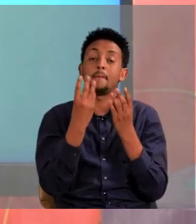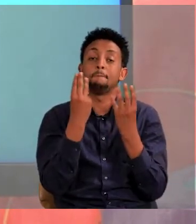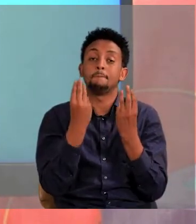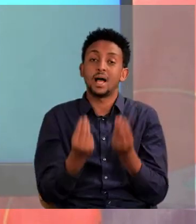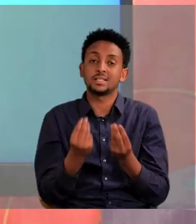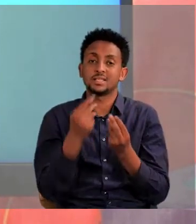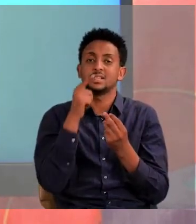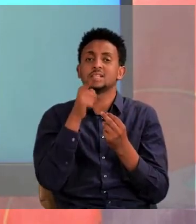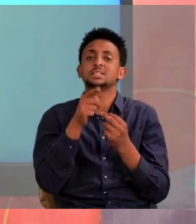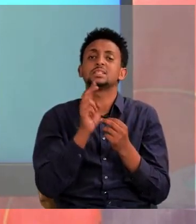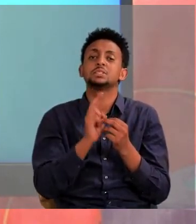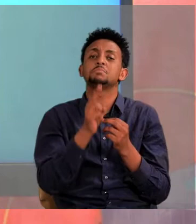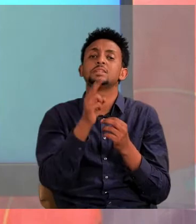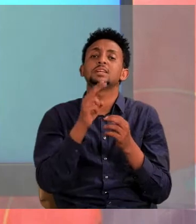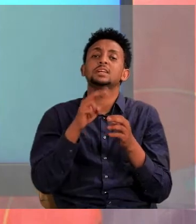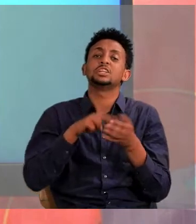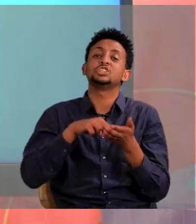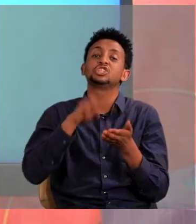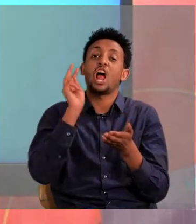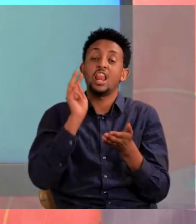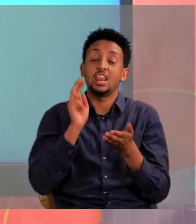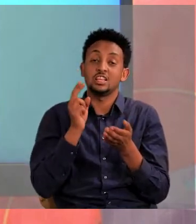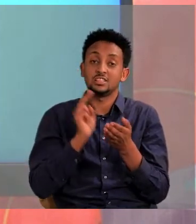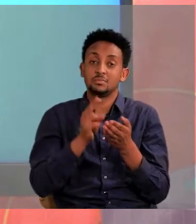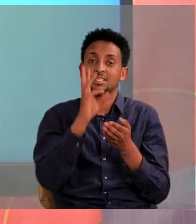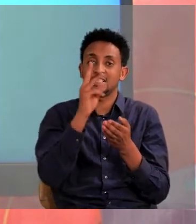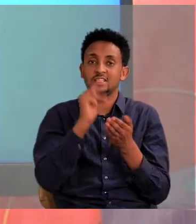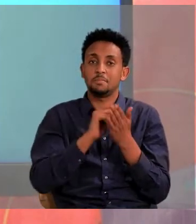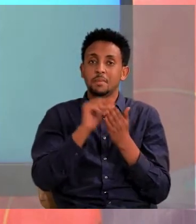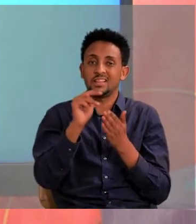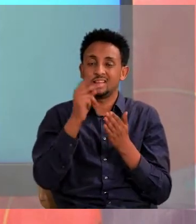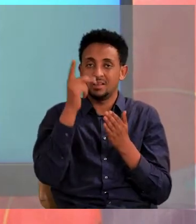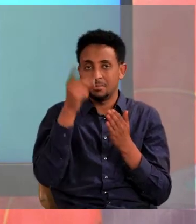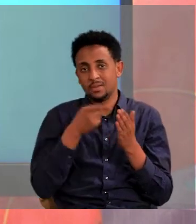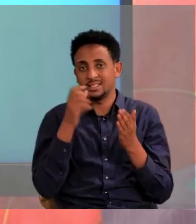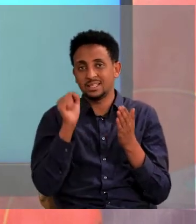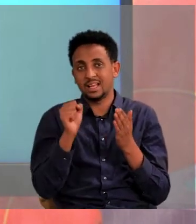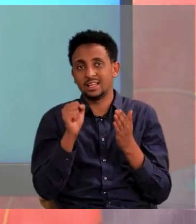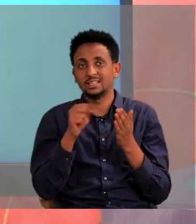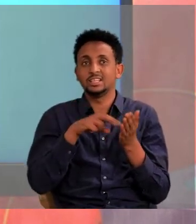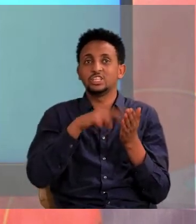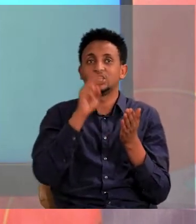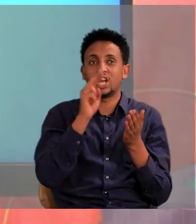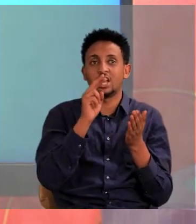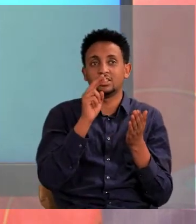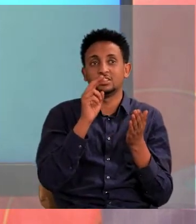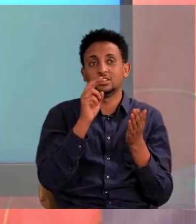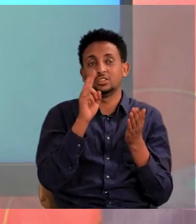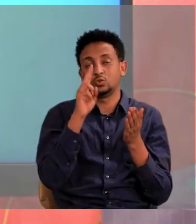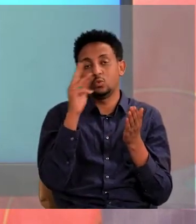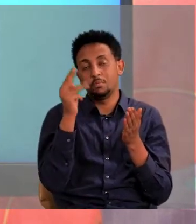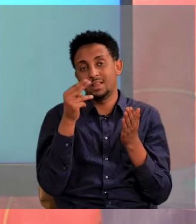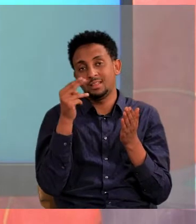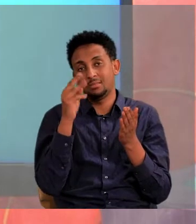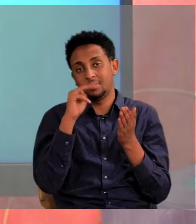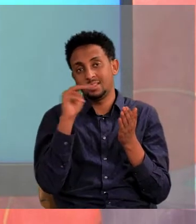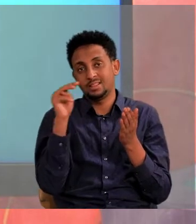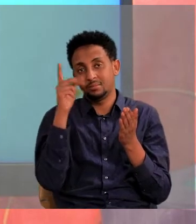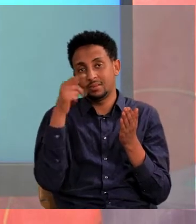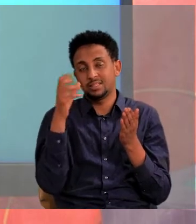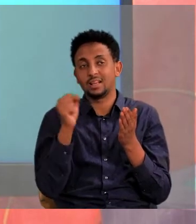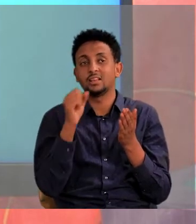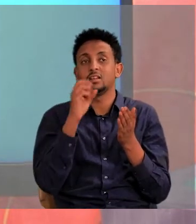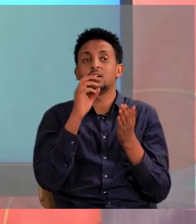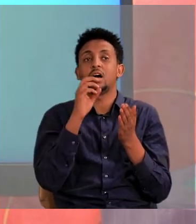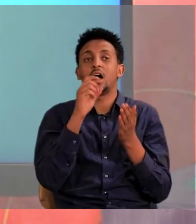if its initial speed is 6 meters per second? Its initial speed is 2 meters per second. As